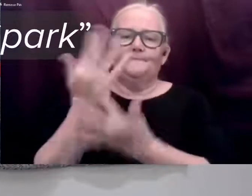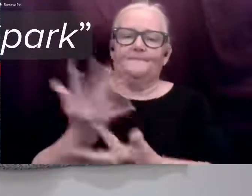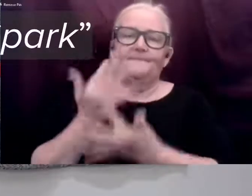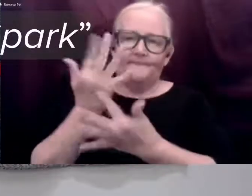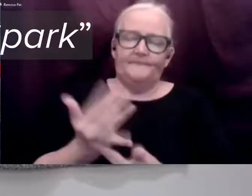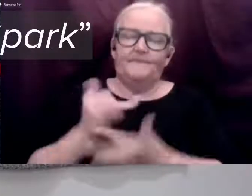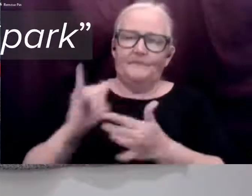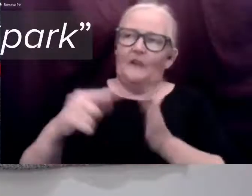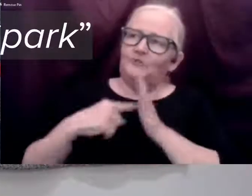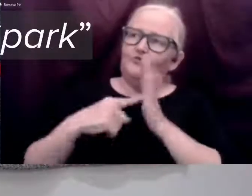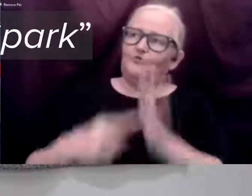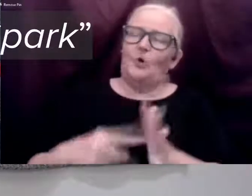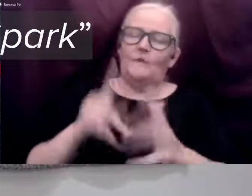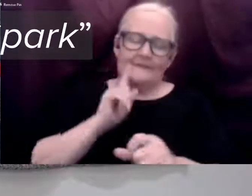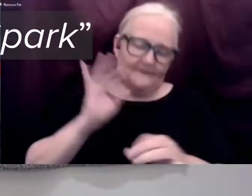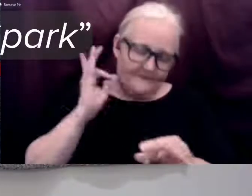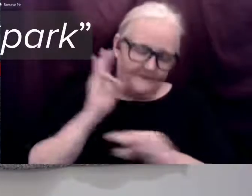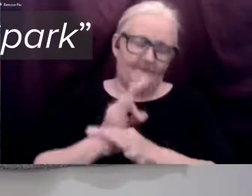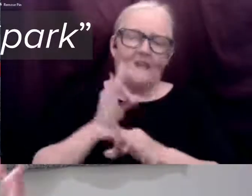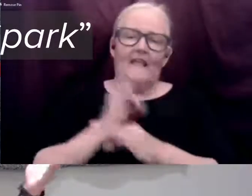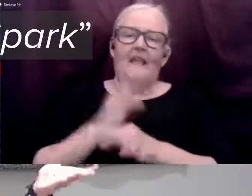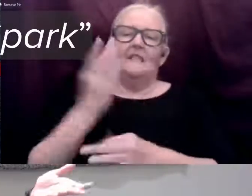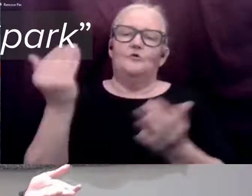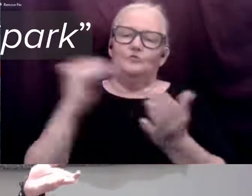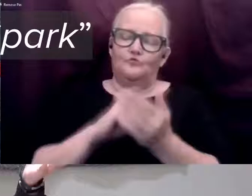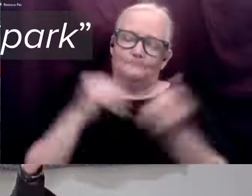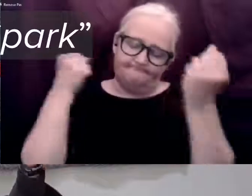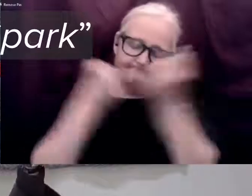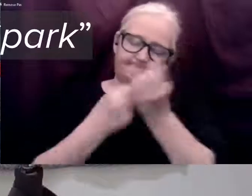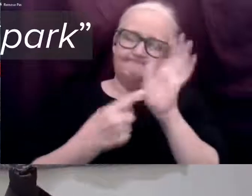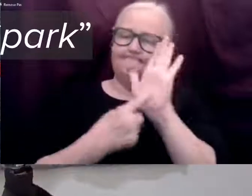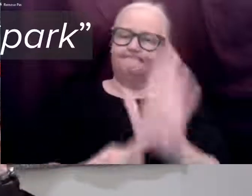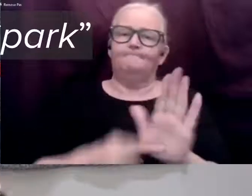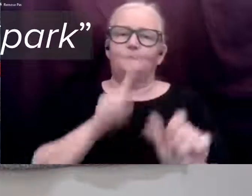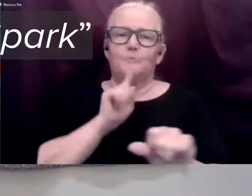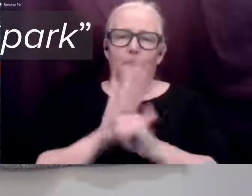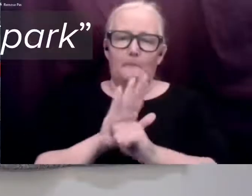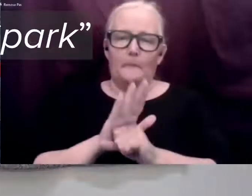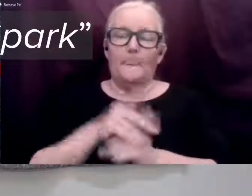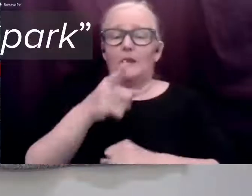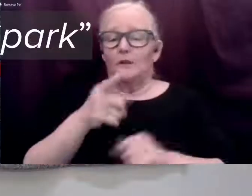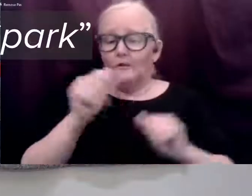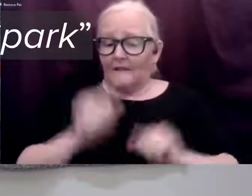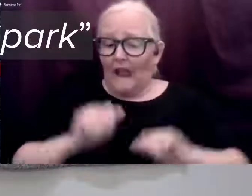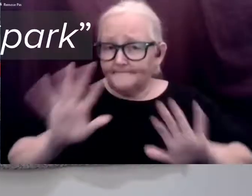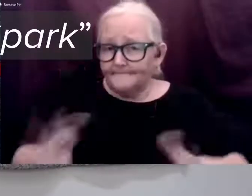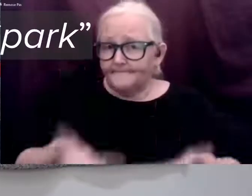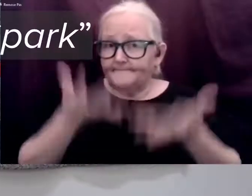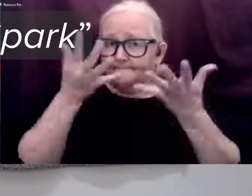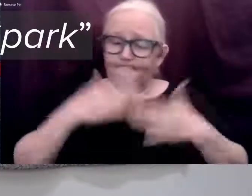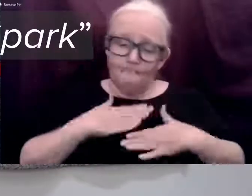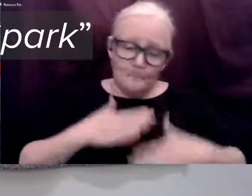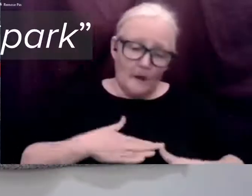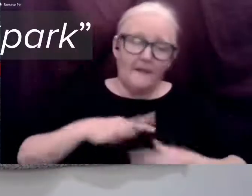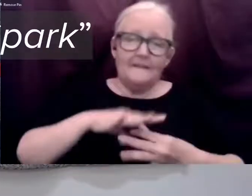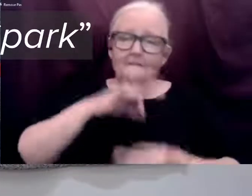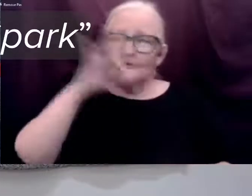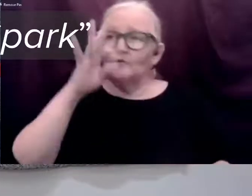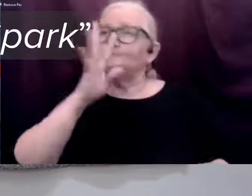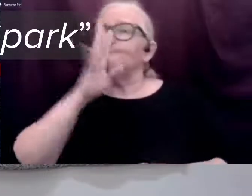congregational commitment. I invite you to rise in body, voice, or spirit for this moment.